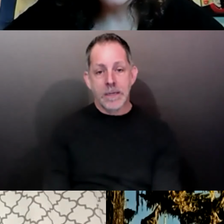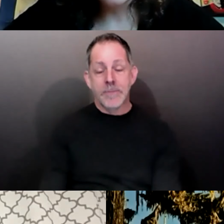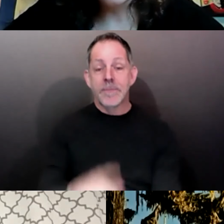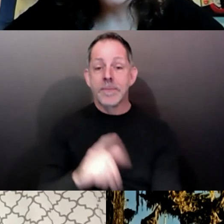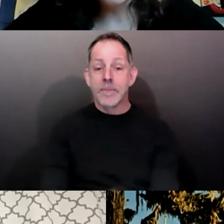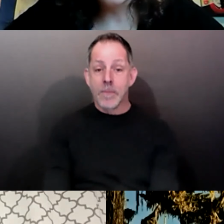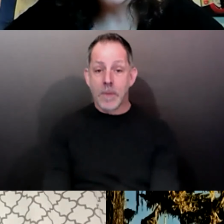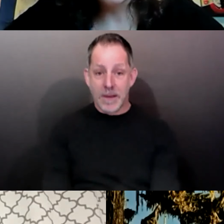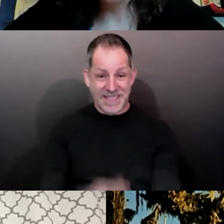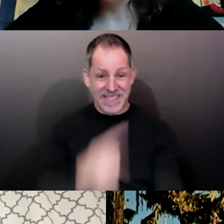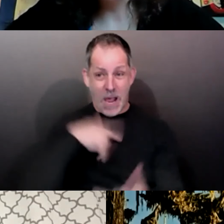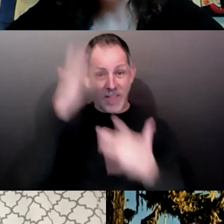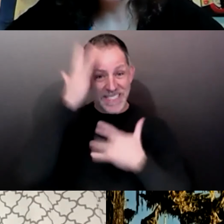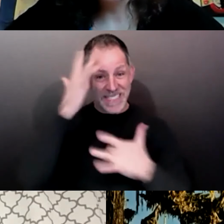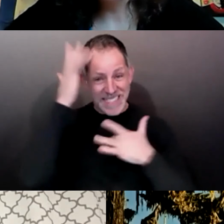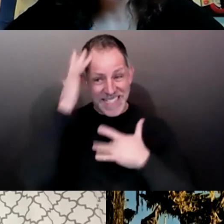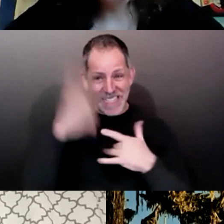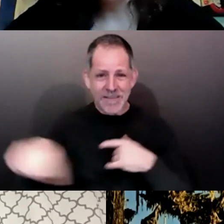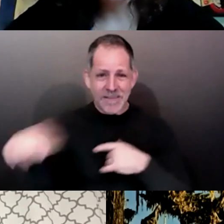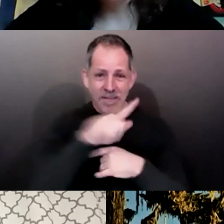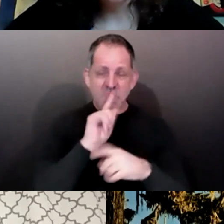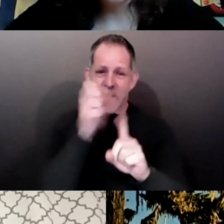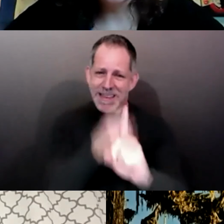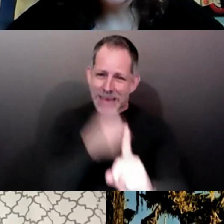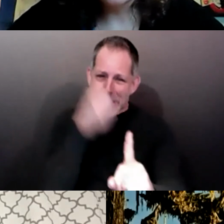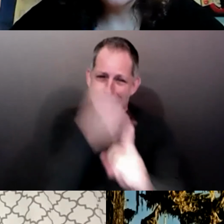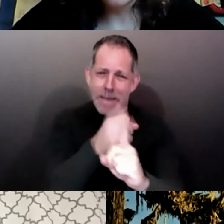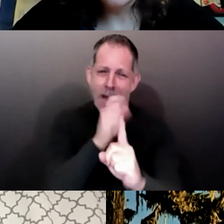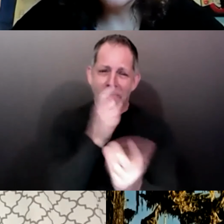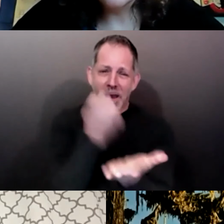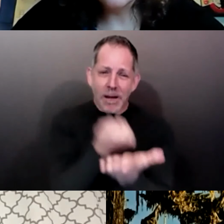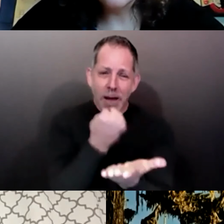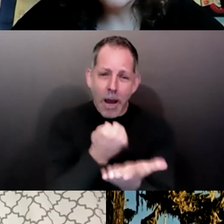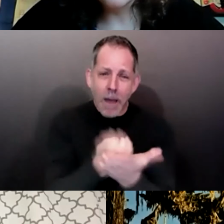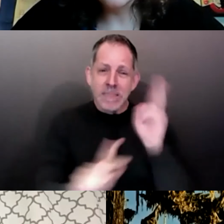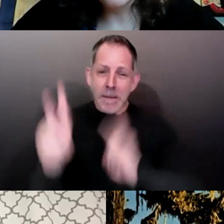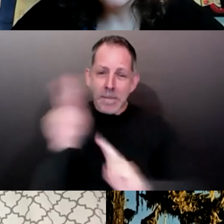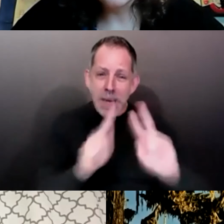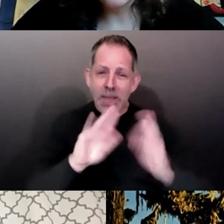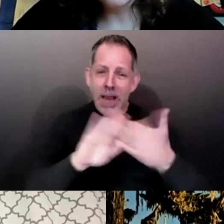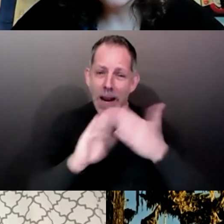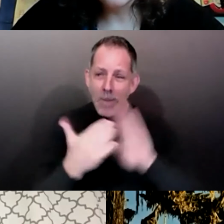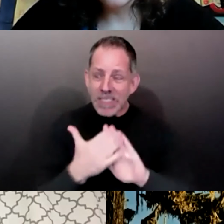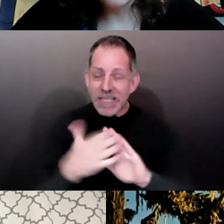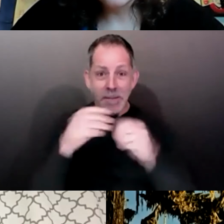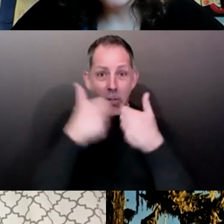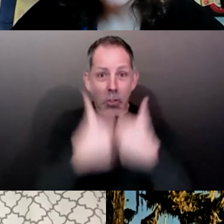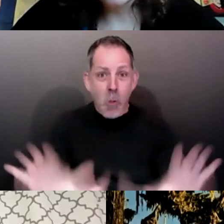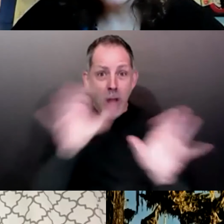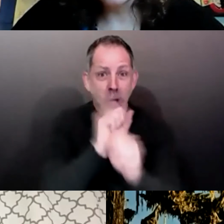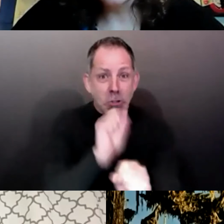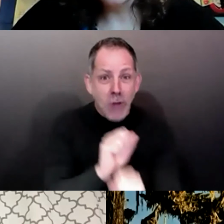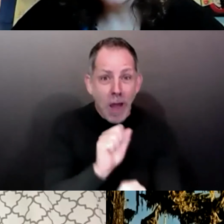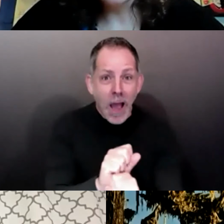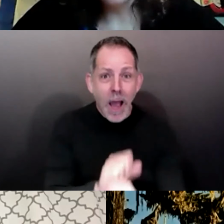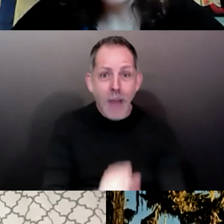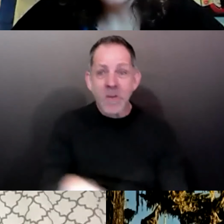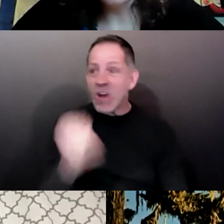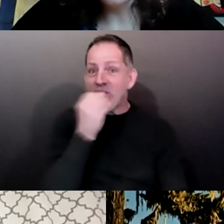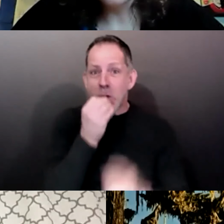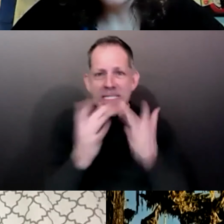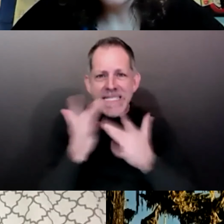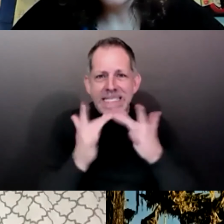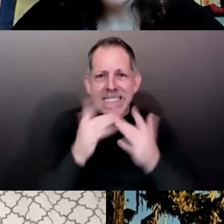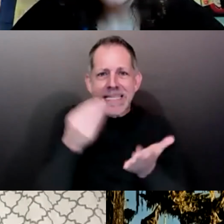pandemic. People are out of work, going hungry, and fear losing their homes. And we know that that's been the reality for the last